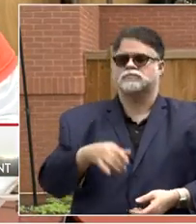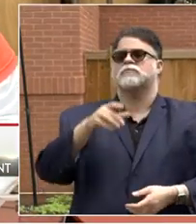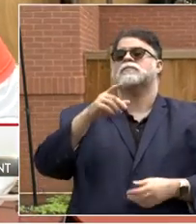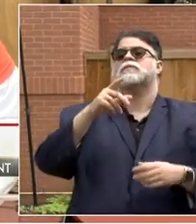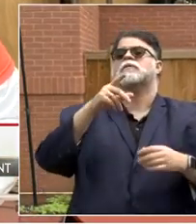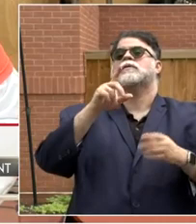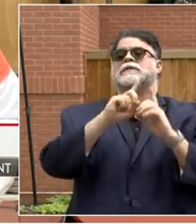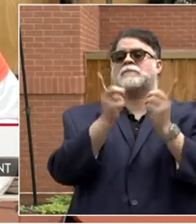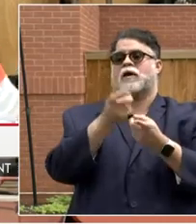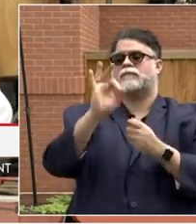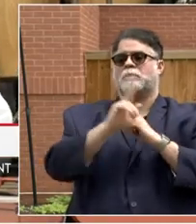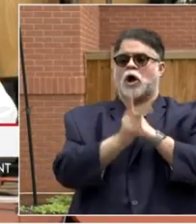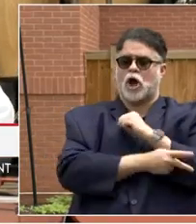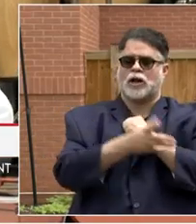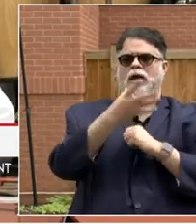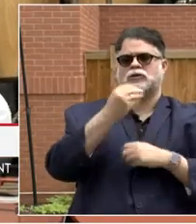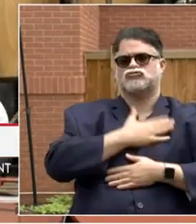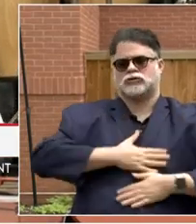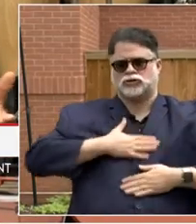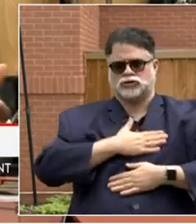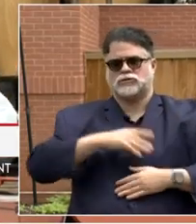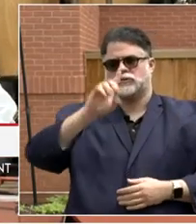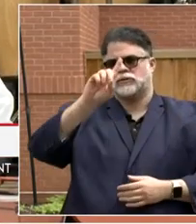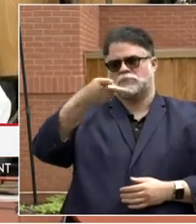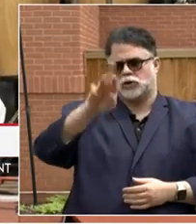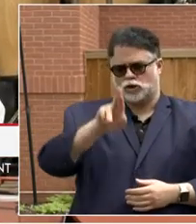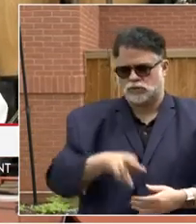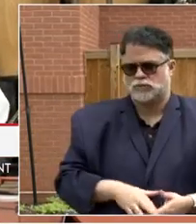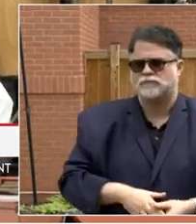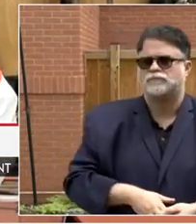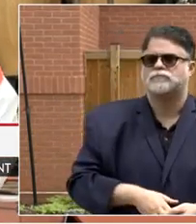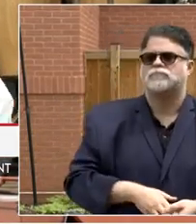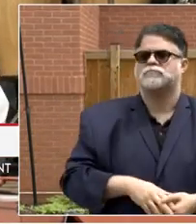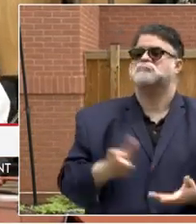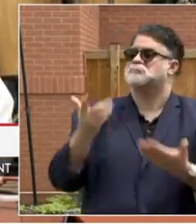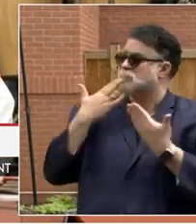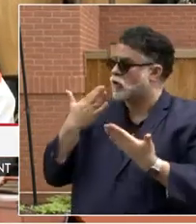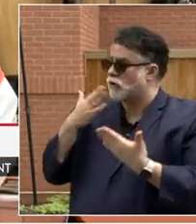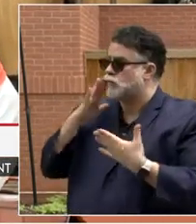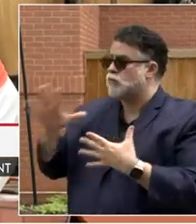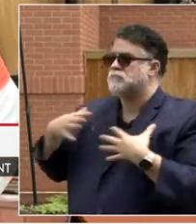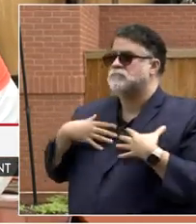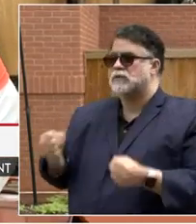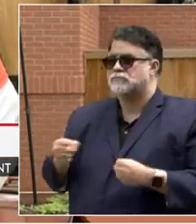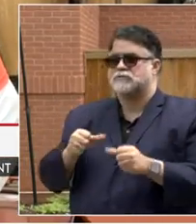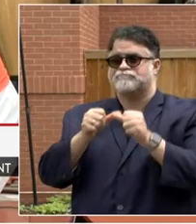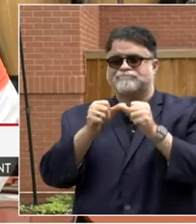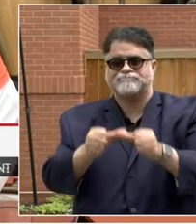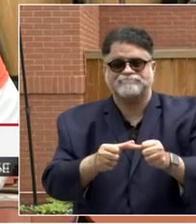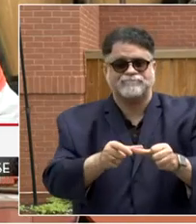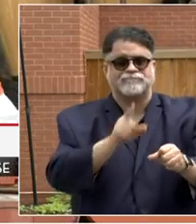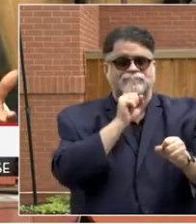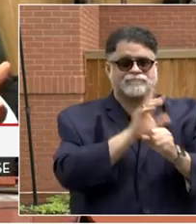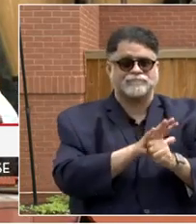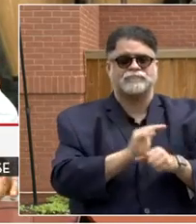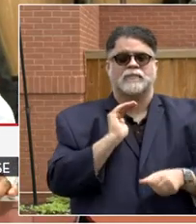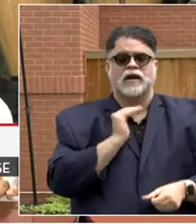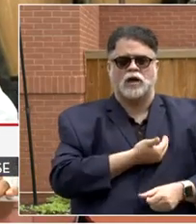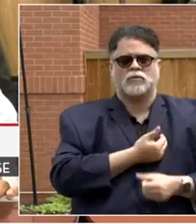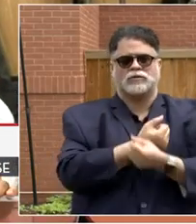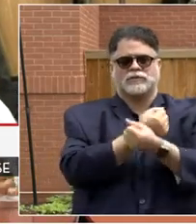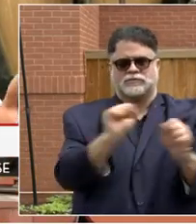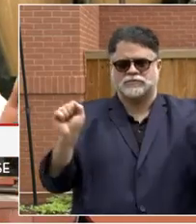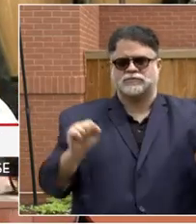want to join the Mayor just by thanking Crystal for her bravery and her ongoing commitment to creating safer communities. Next, I'd like to commend